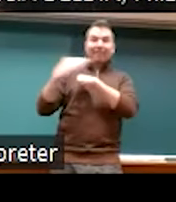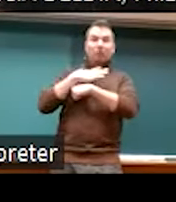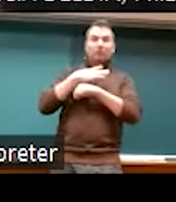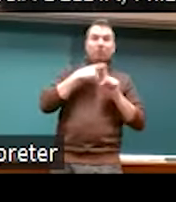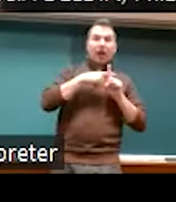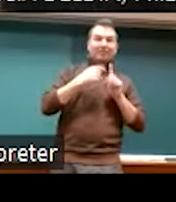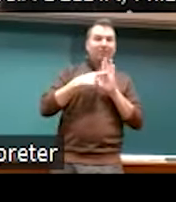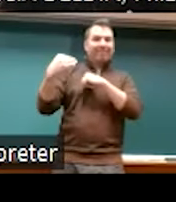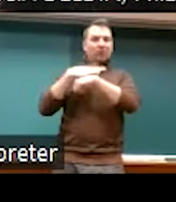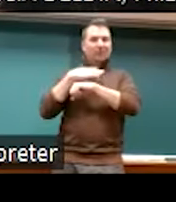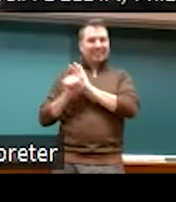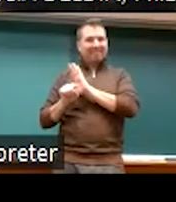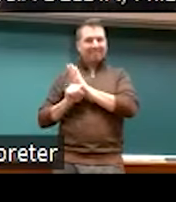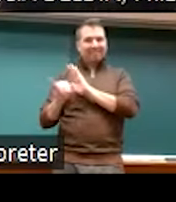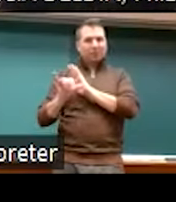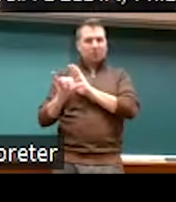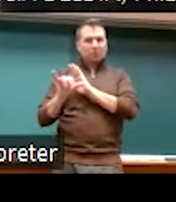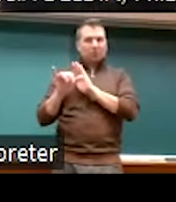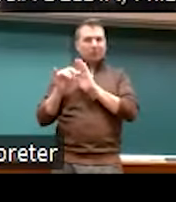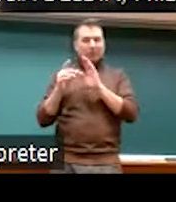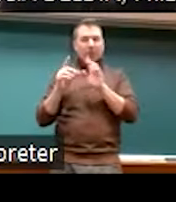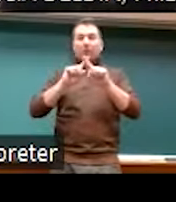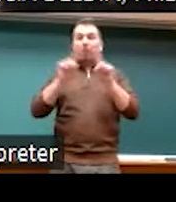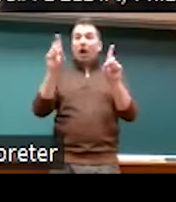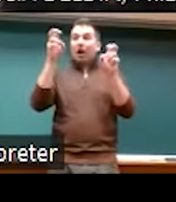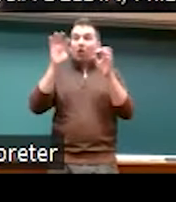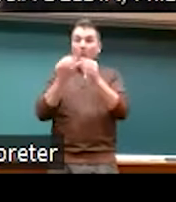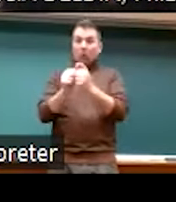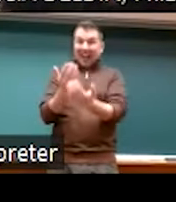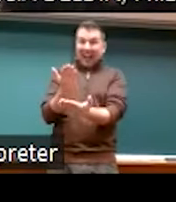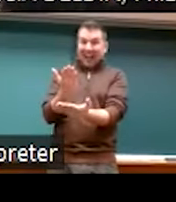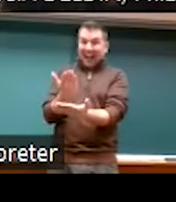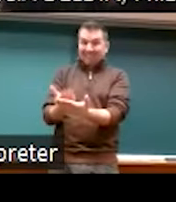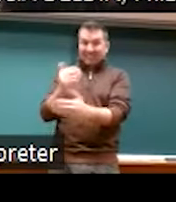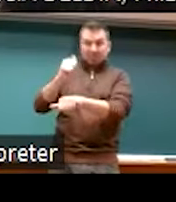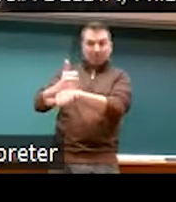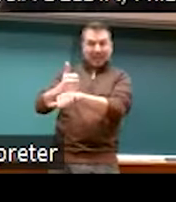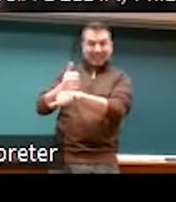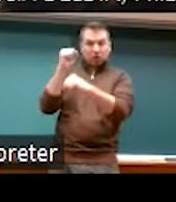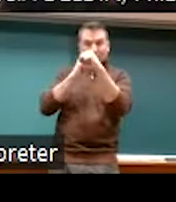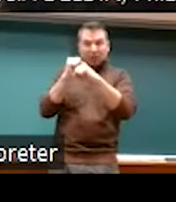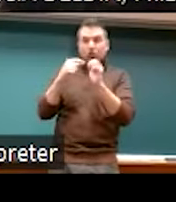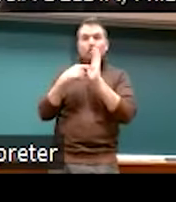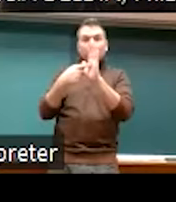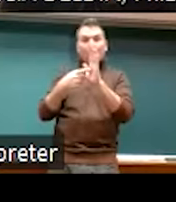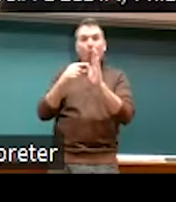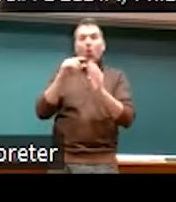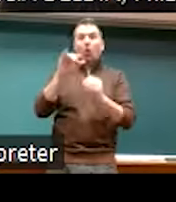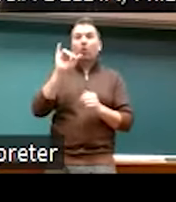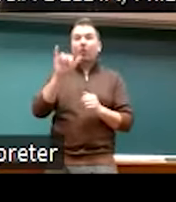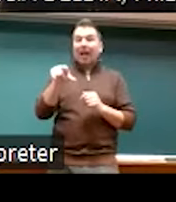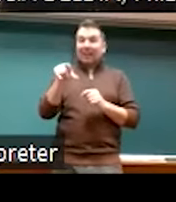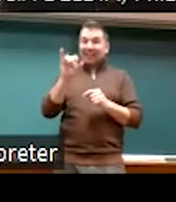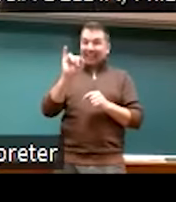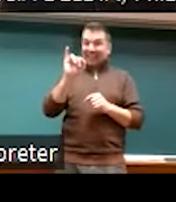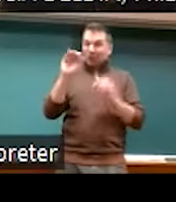know that there's not a single evidence-based strategy for actually improving relationships in healthy adults or adults